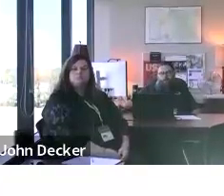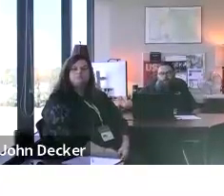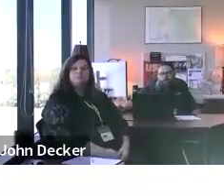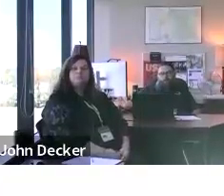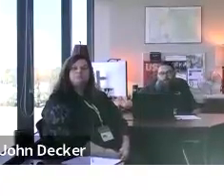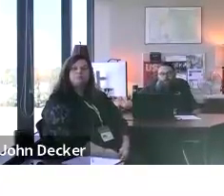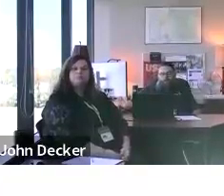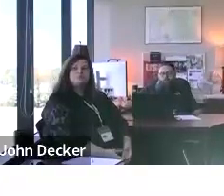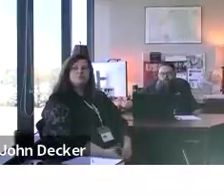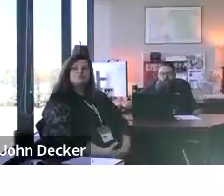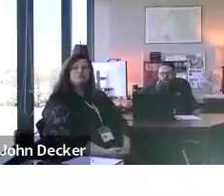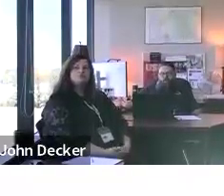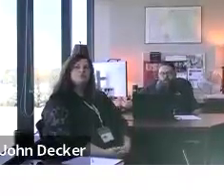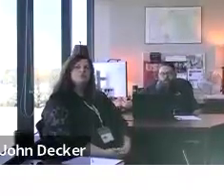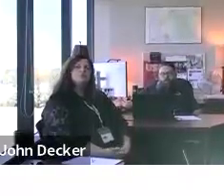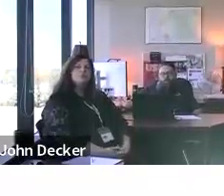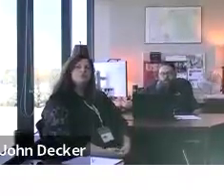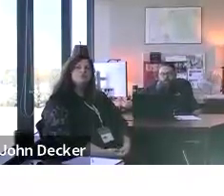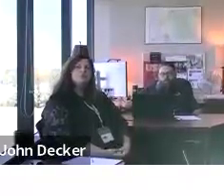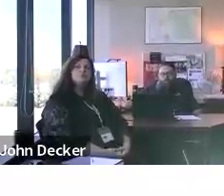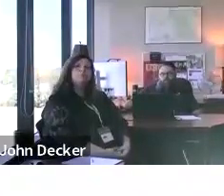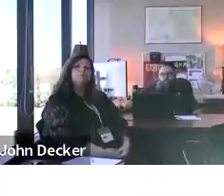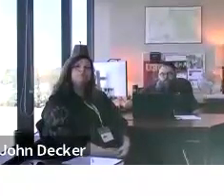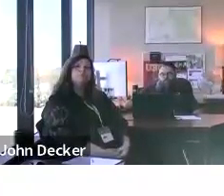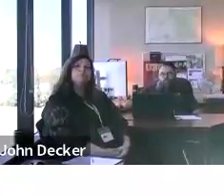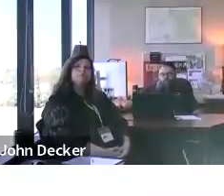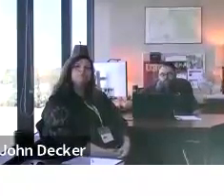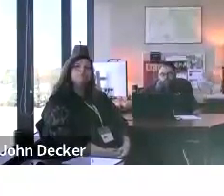All right. So we are talking about the alignment